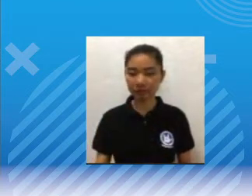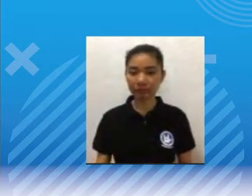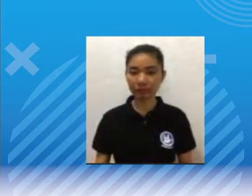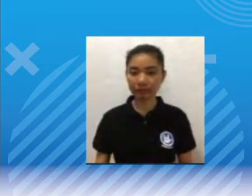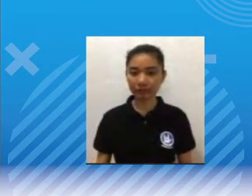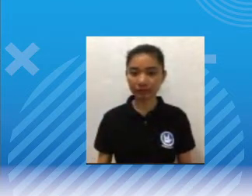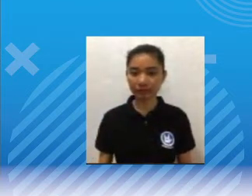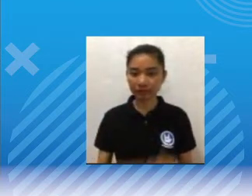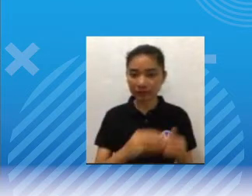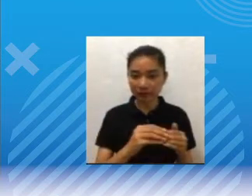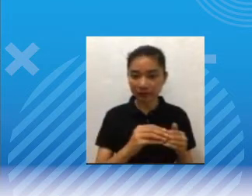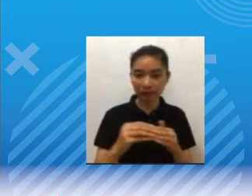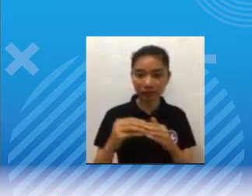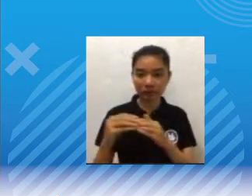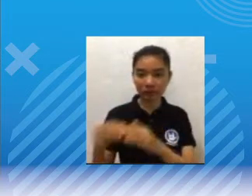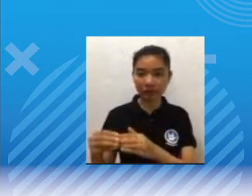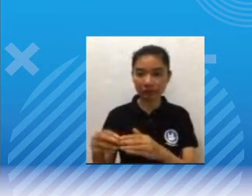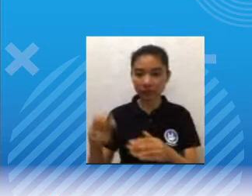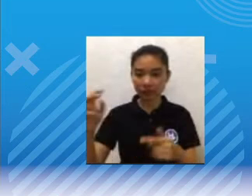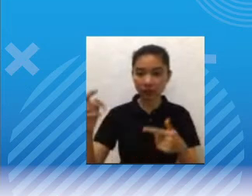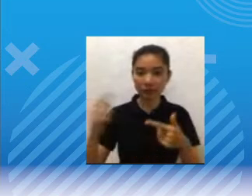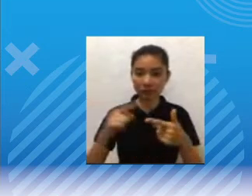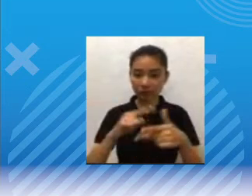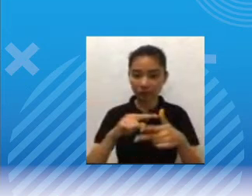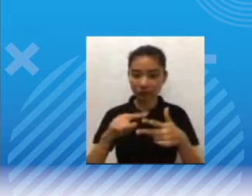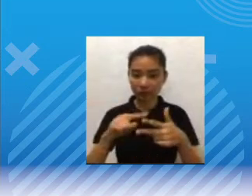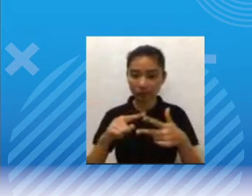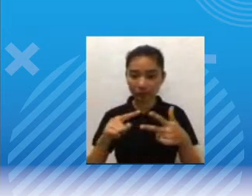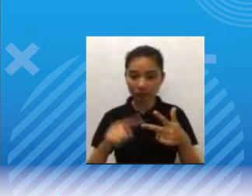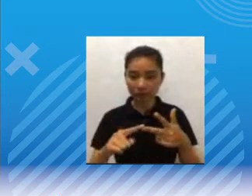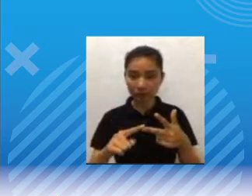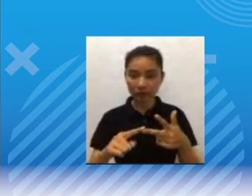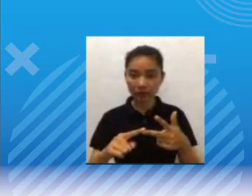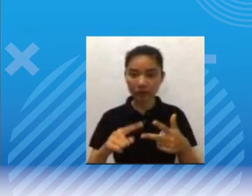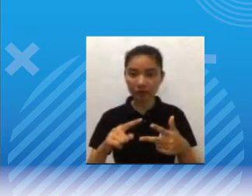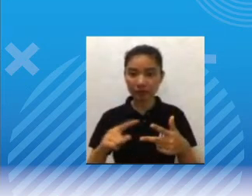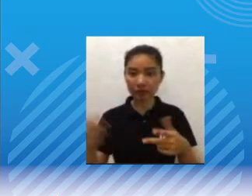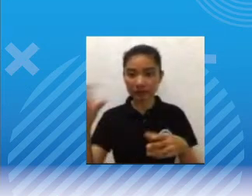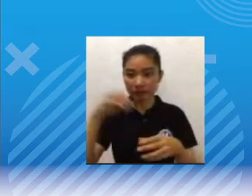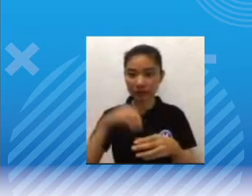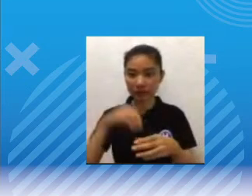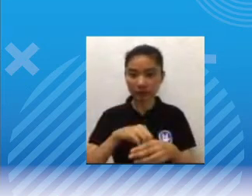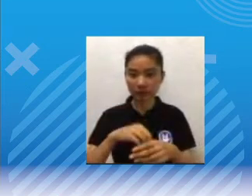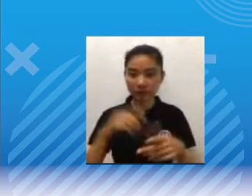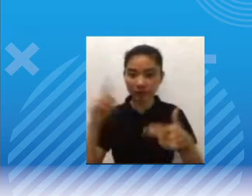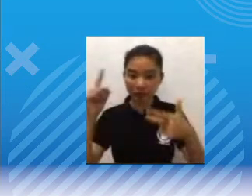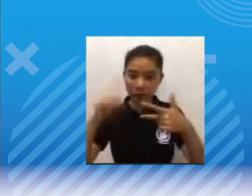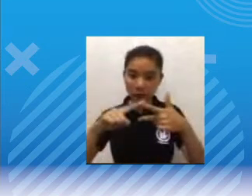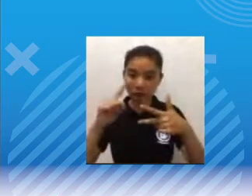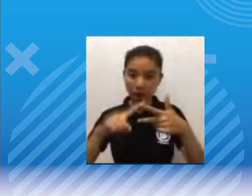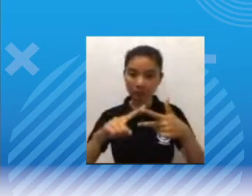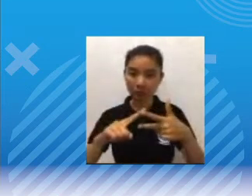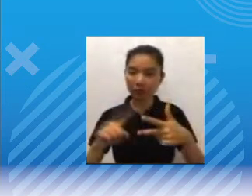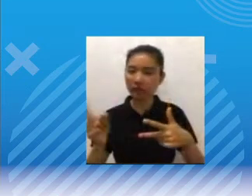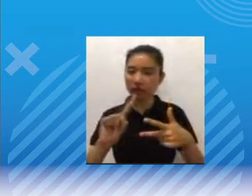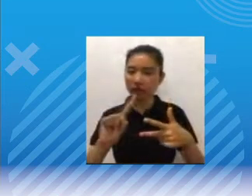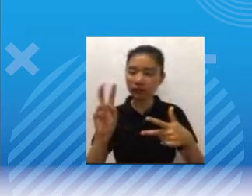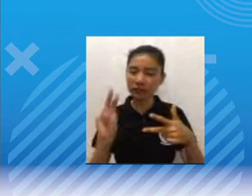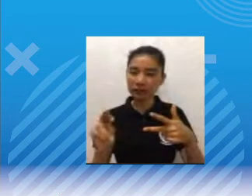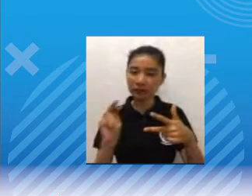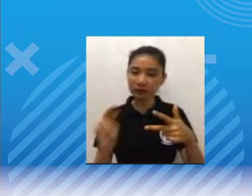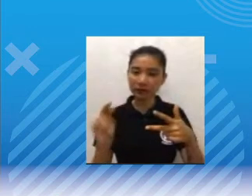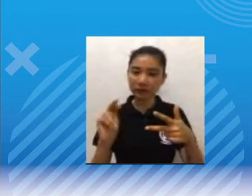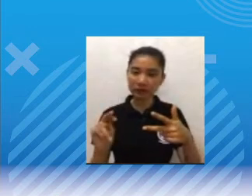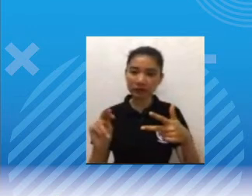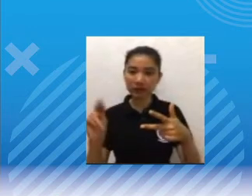predicaments. Number two is what do they need? And number 3 are some recommendations coming